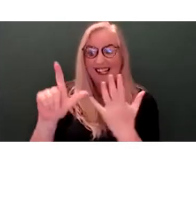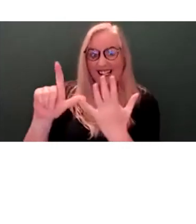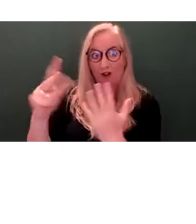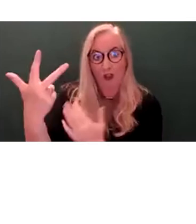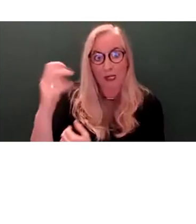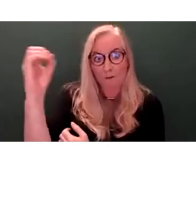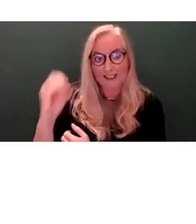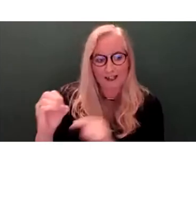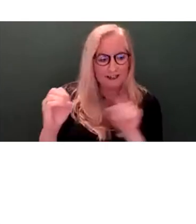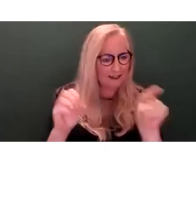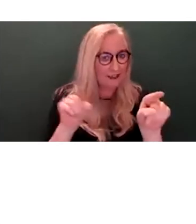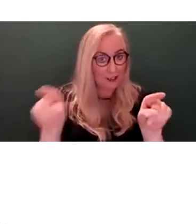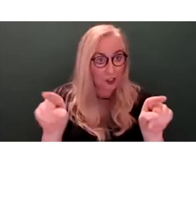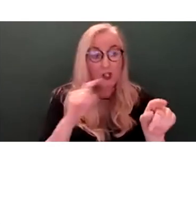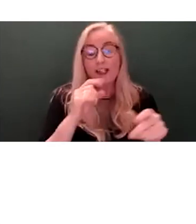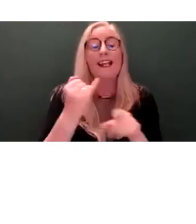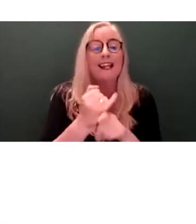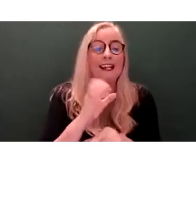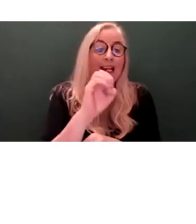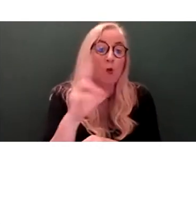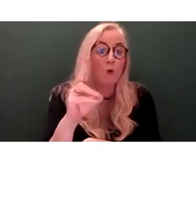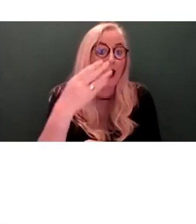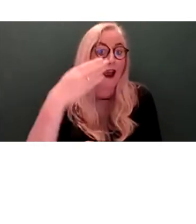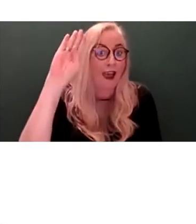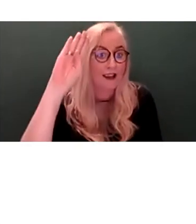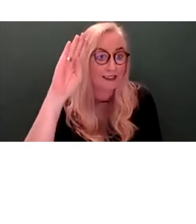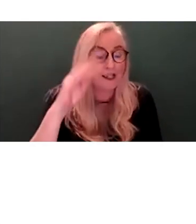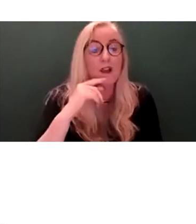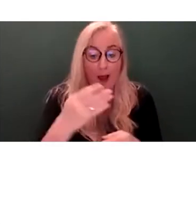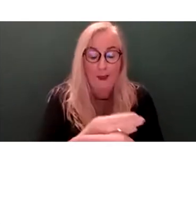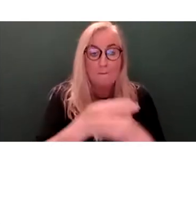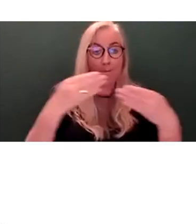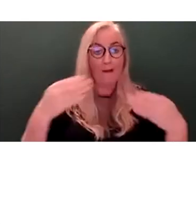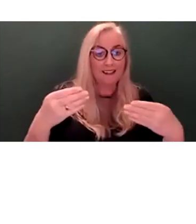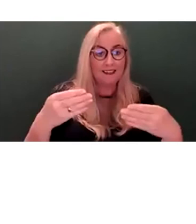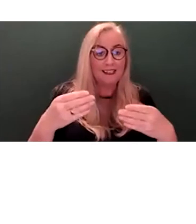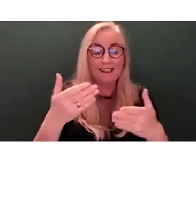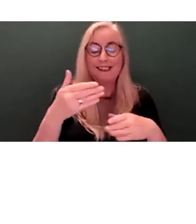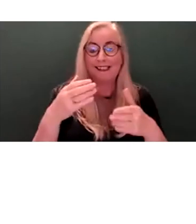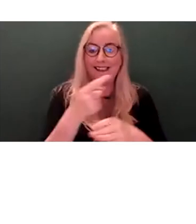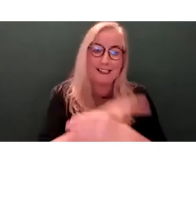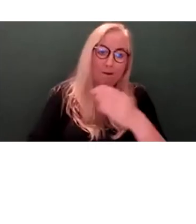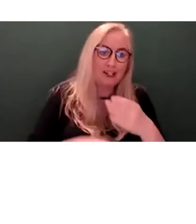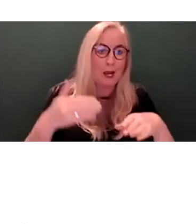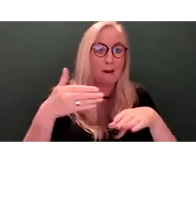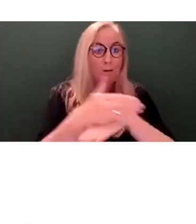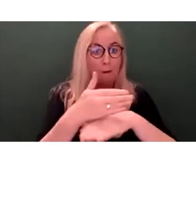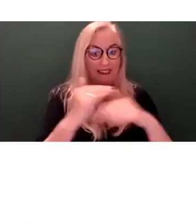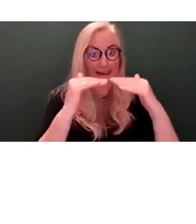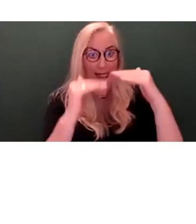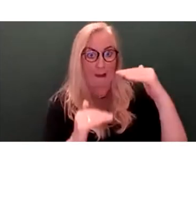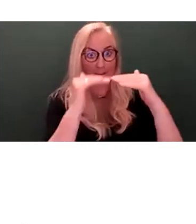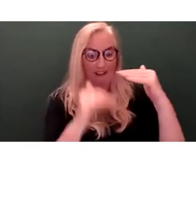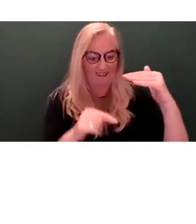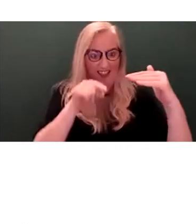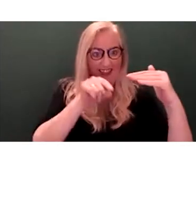73%. Within the EU, Ireland has one of the largest disability employment gaps. Clearly, this issue needs